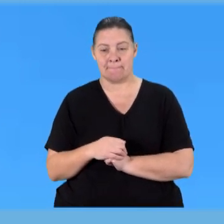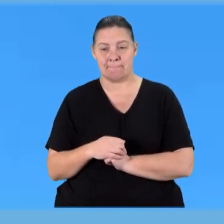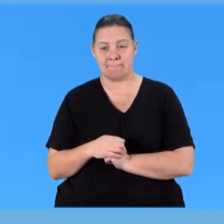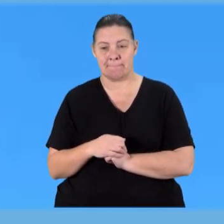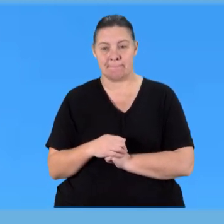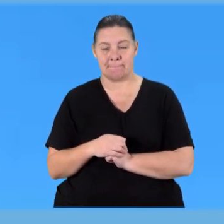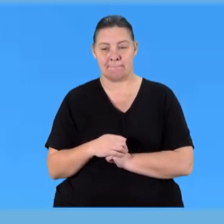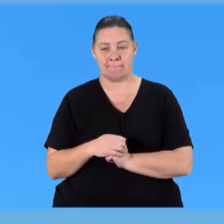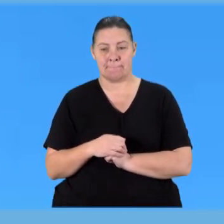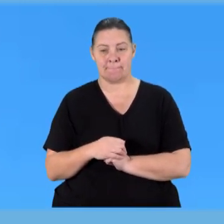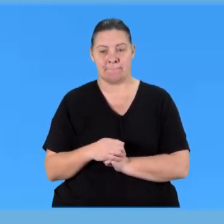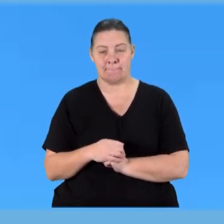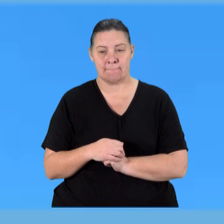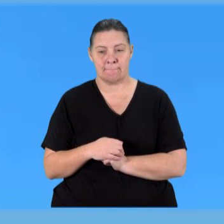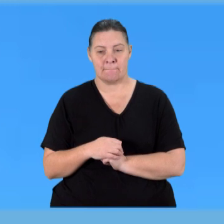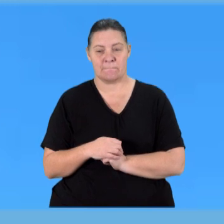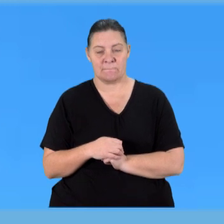a gas.